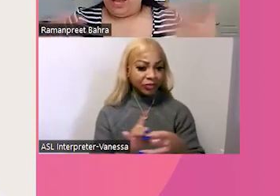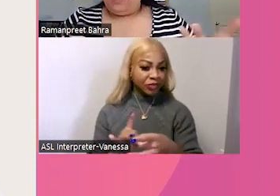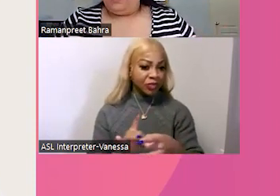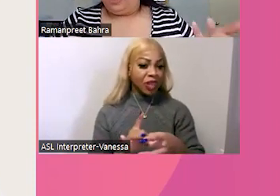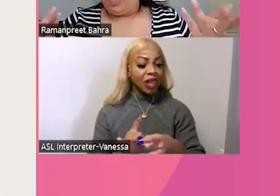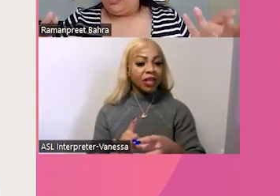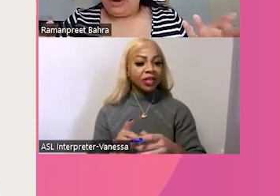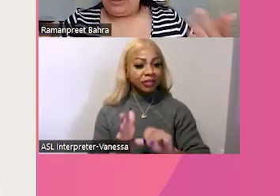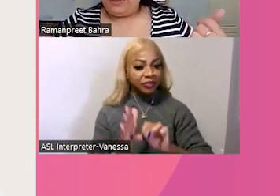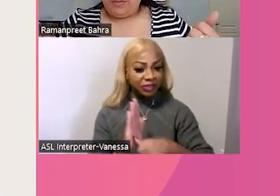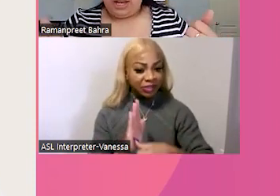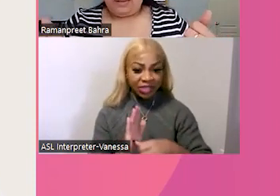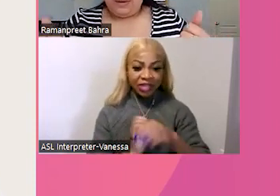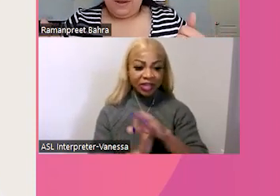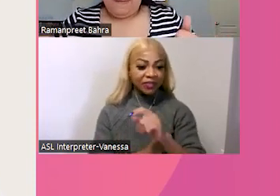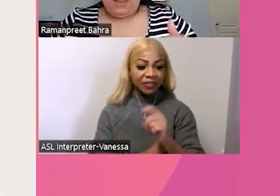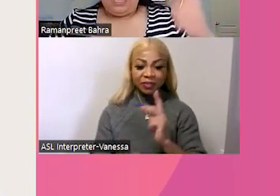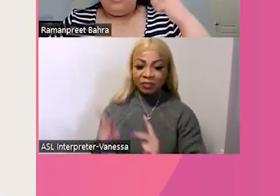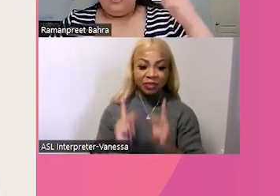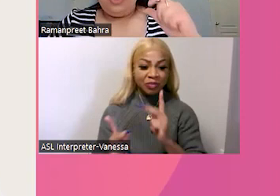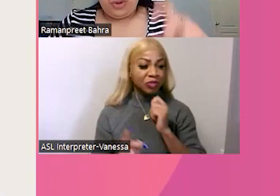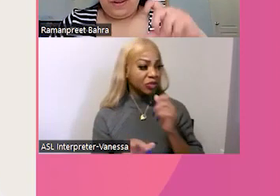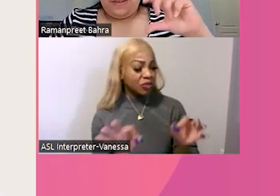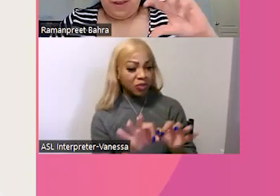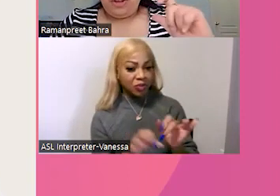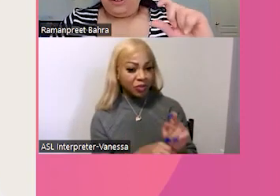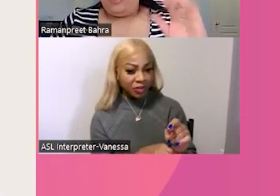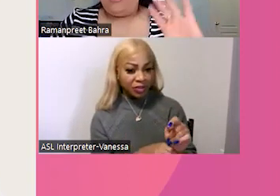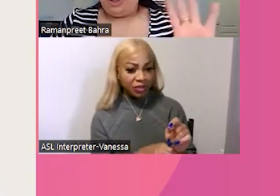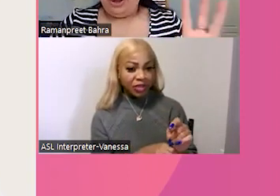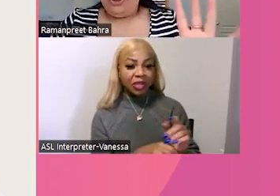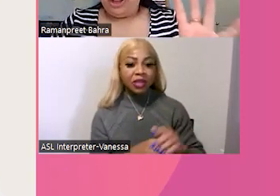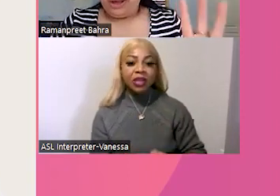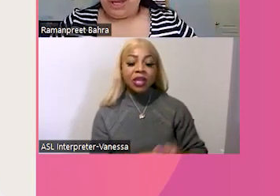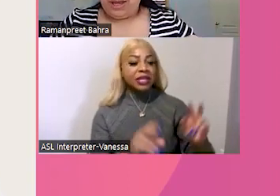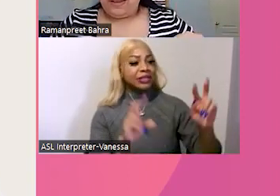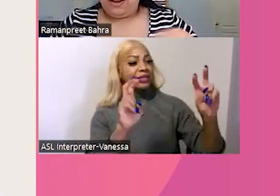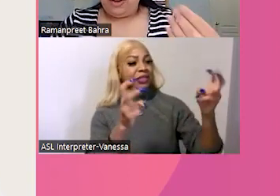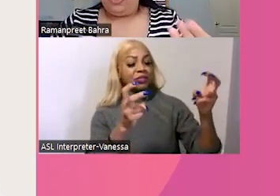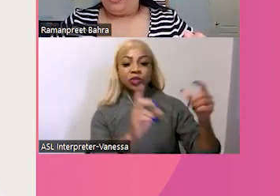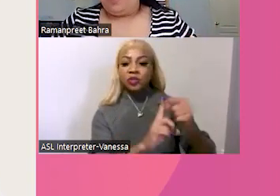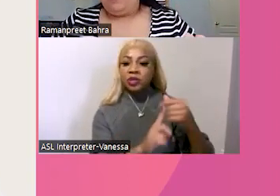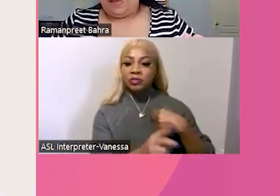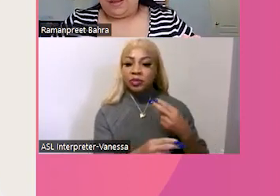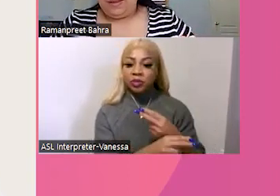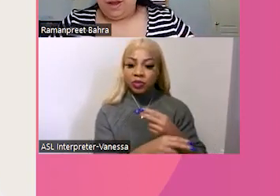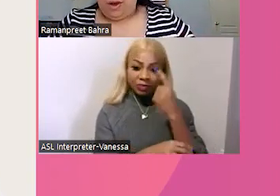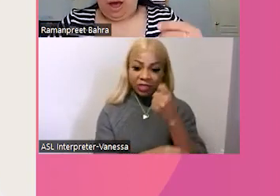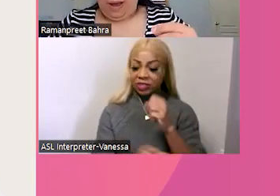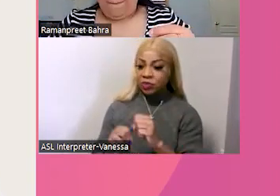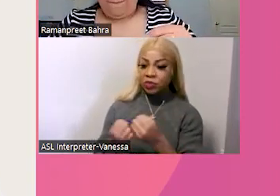people as, unworthy subjects. And I use the word subjects here very loosely because in social